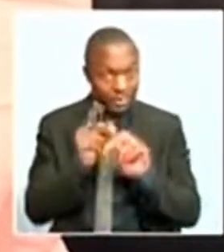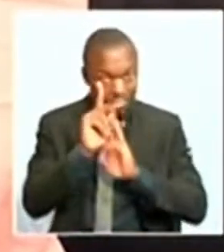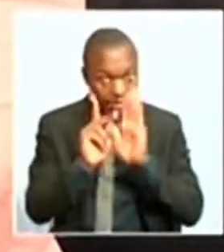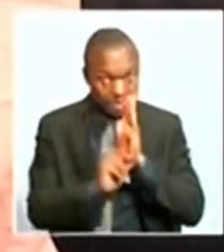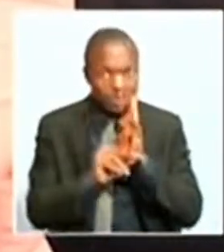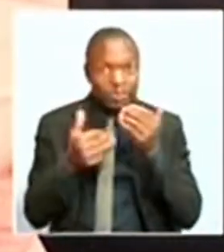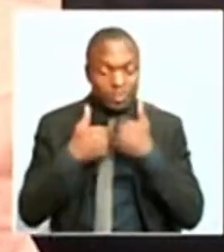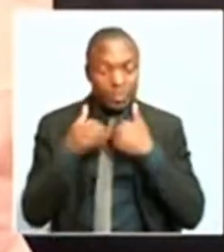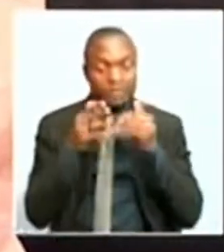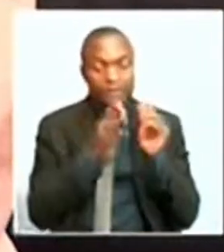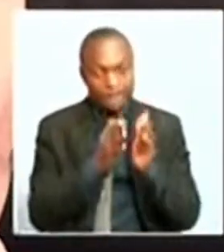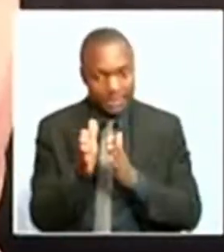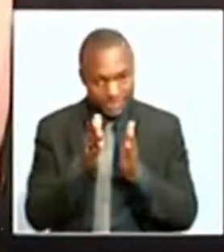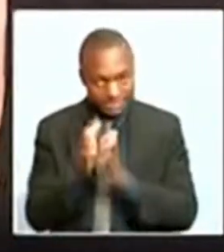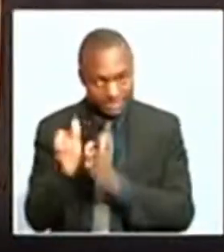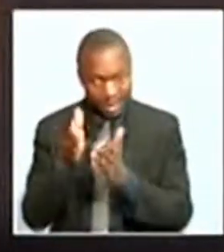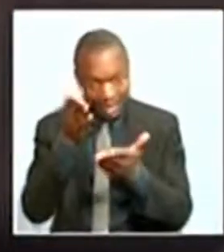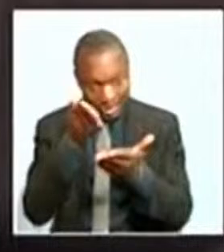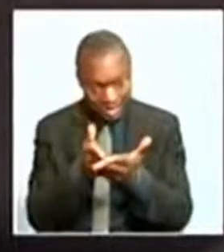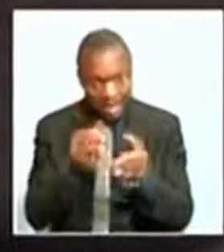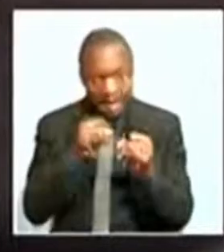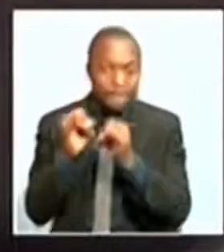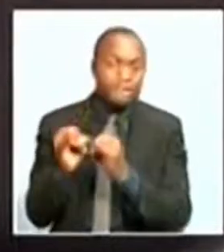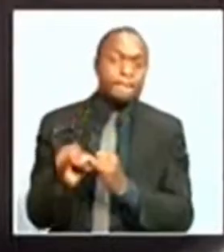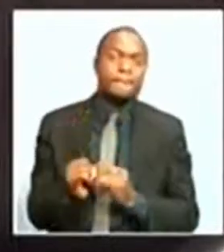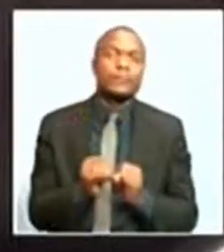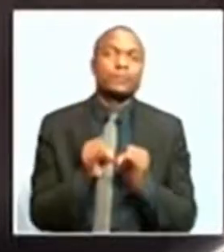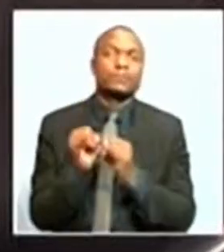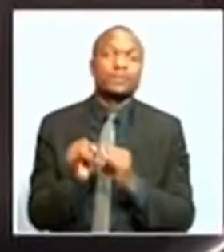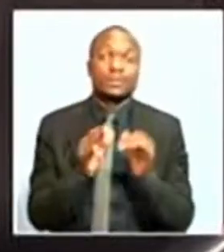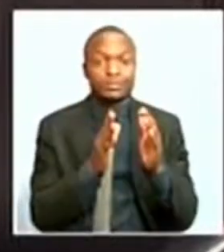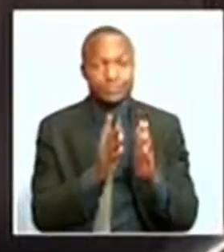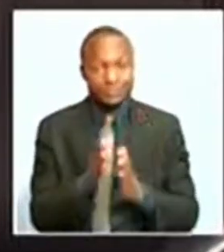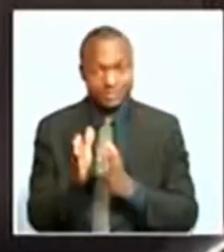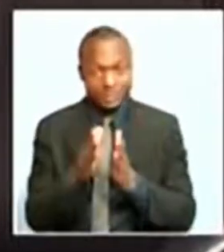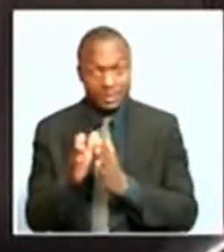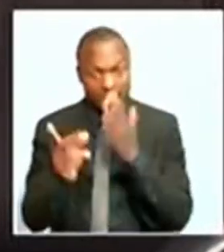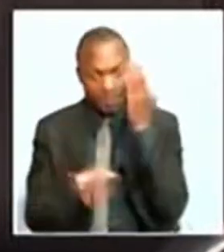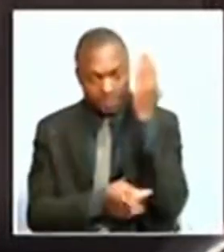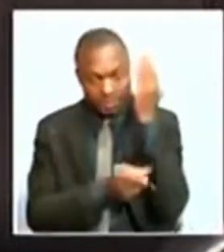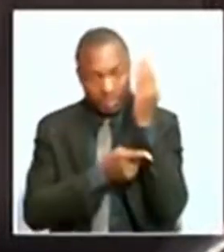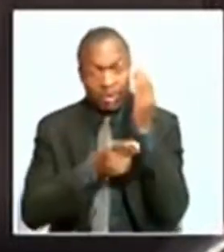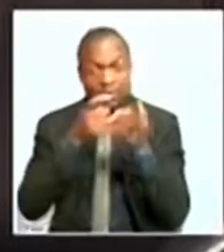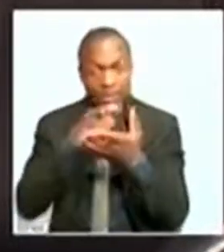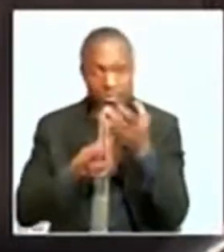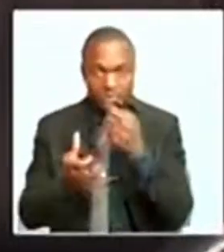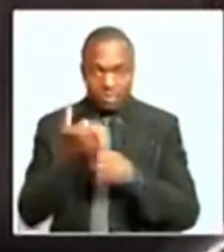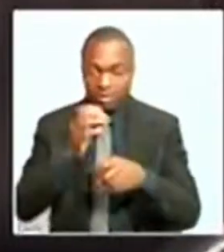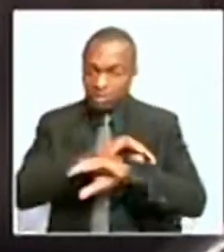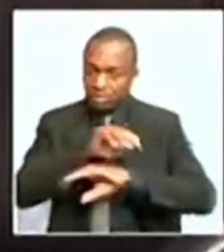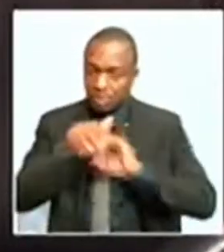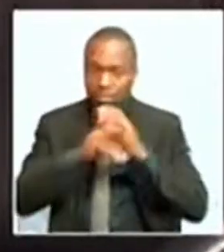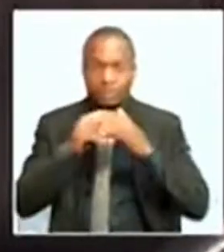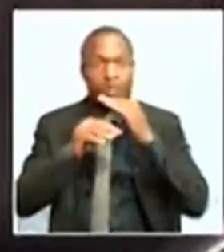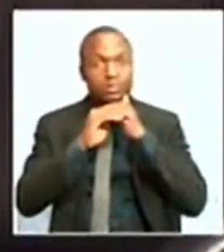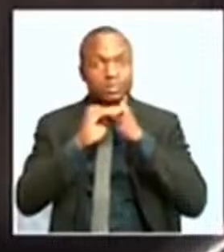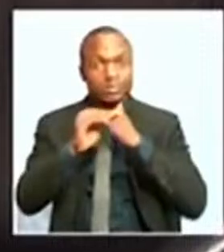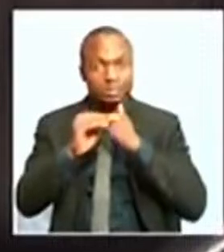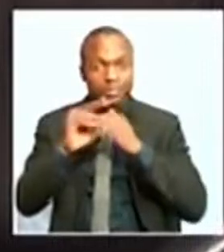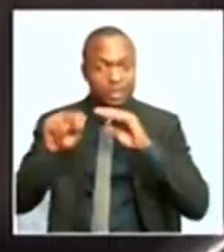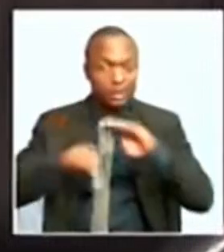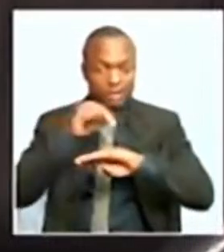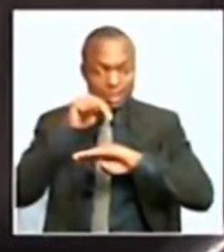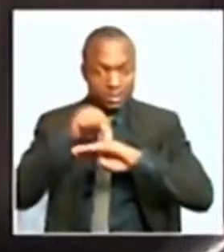be adhered to. So this implementation plan is developed in consultation with all levels of the